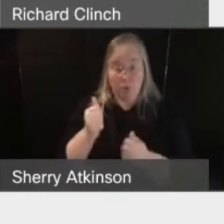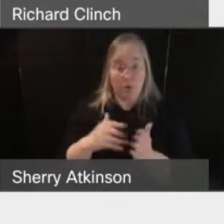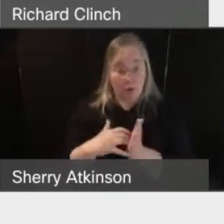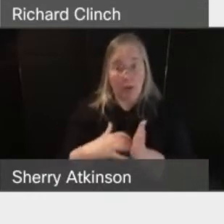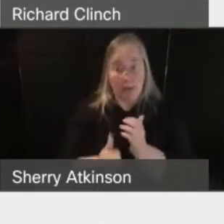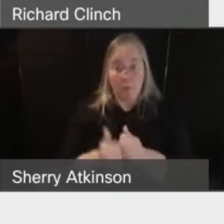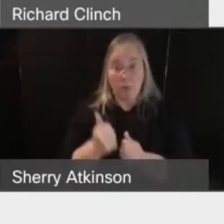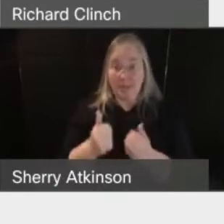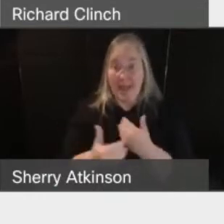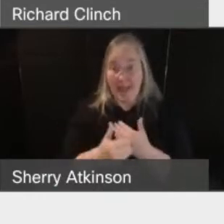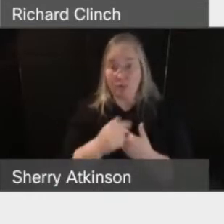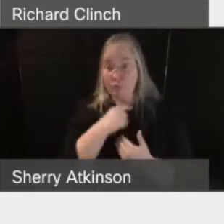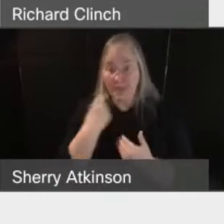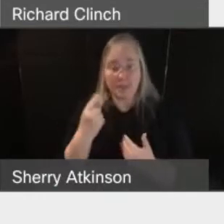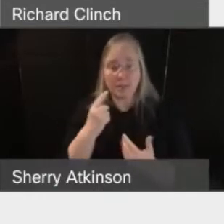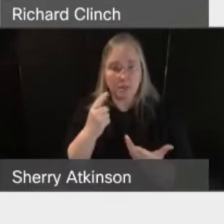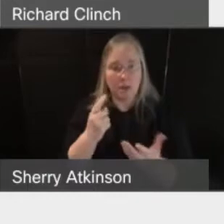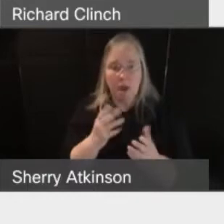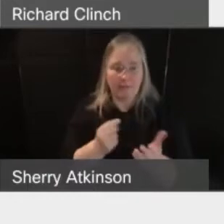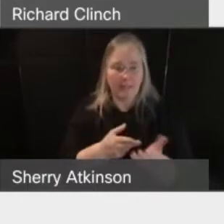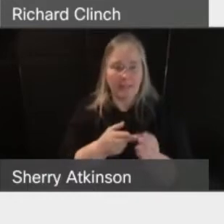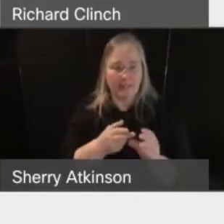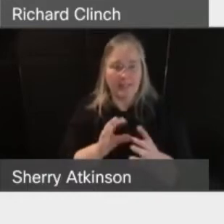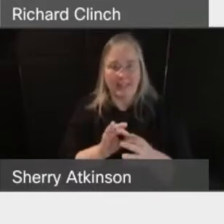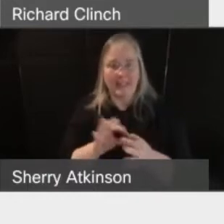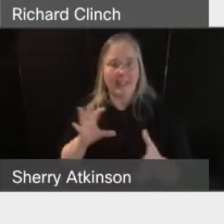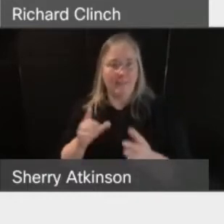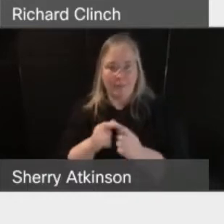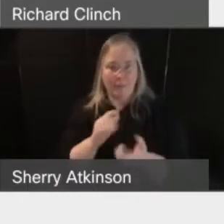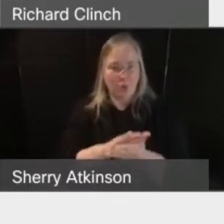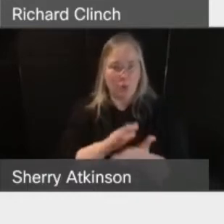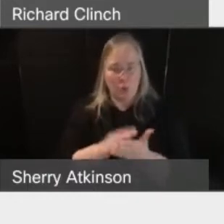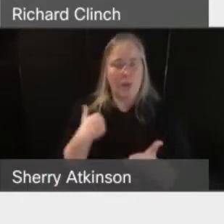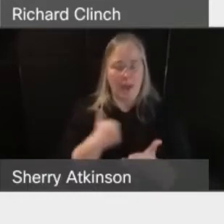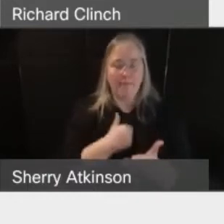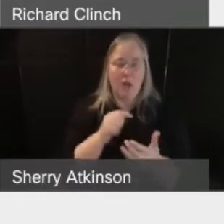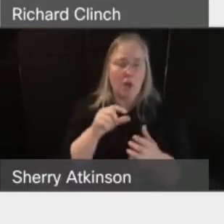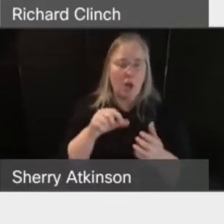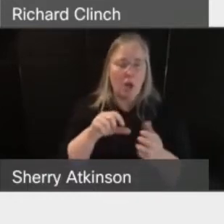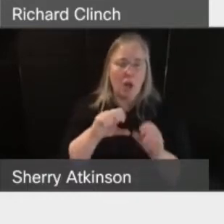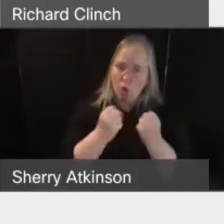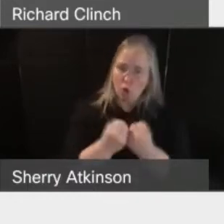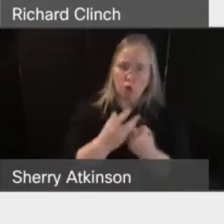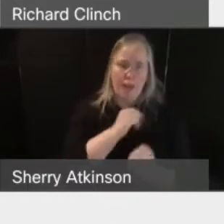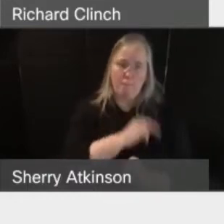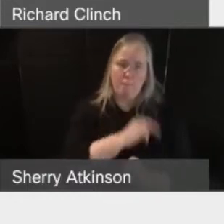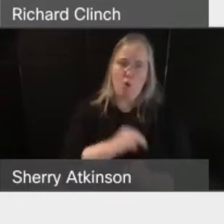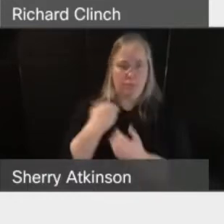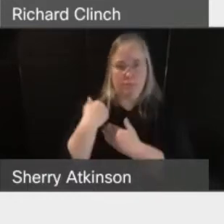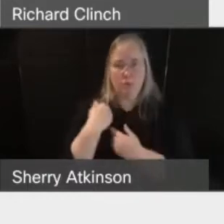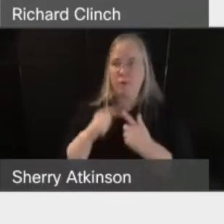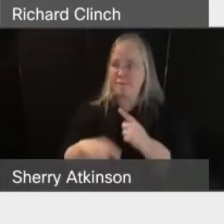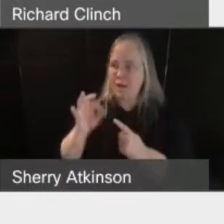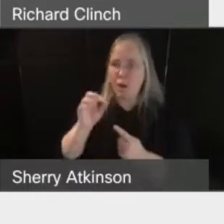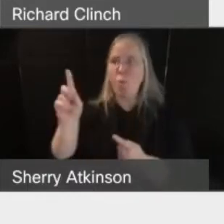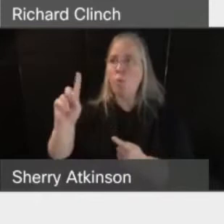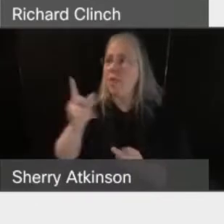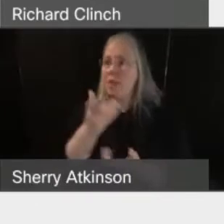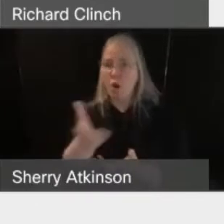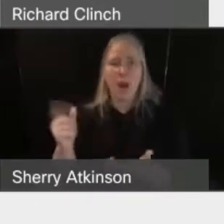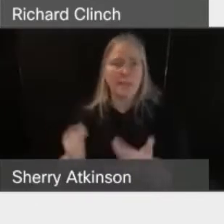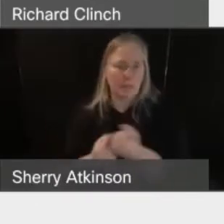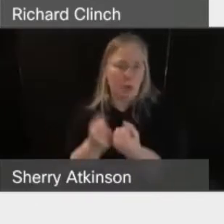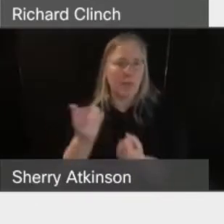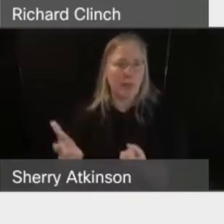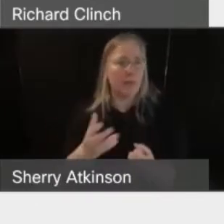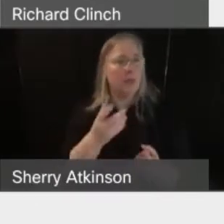system, and we have a social and moral responsibility to find out where they are and support them. Dr. Martirano,